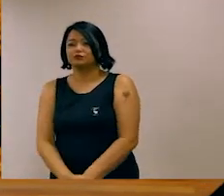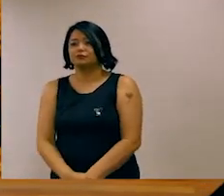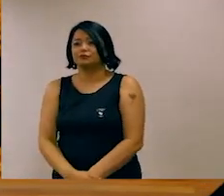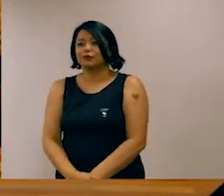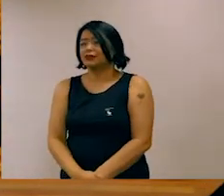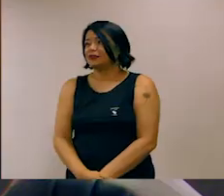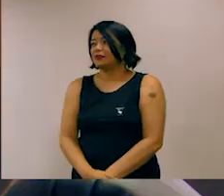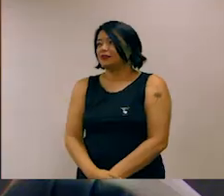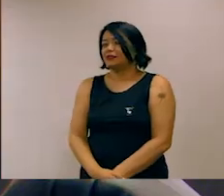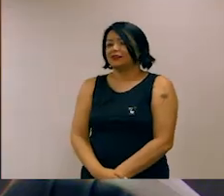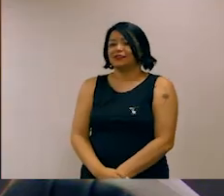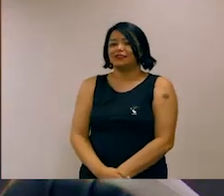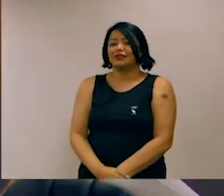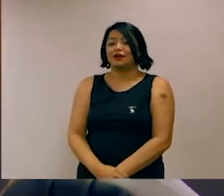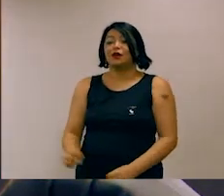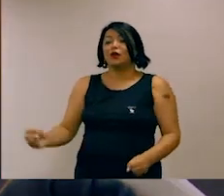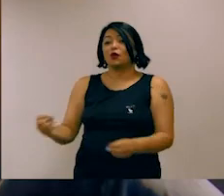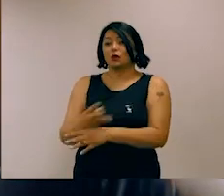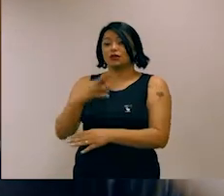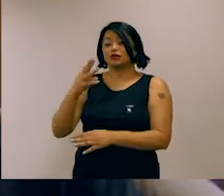you been used in your projects?